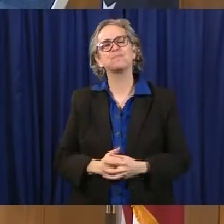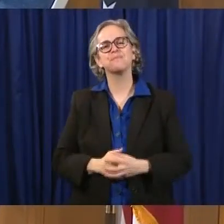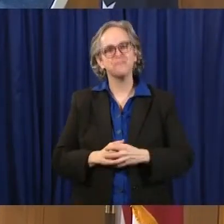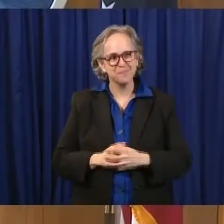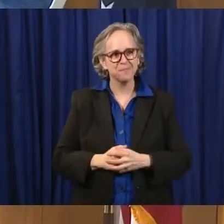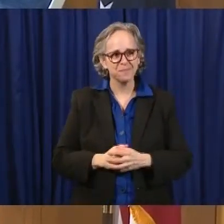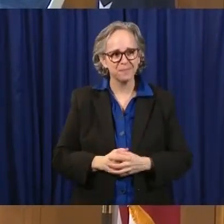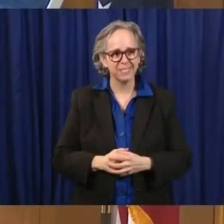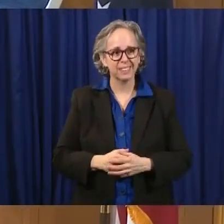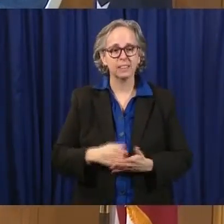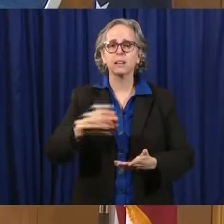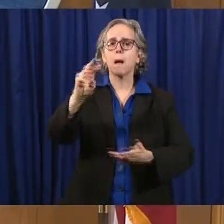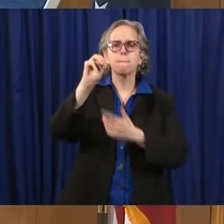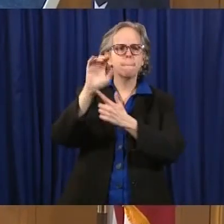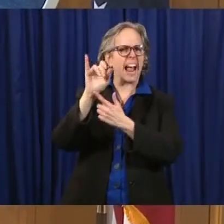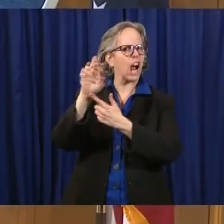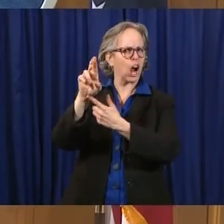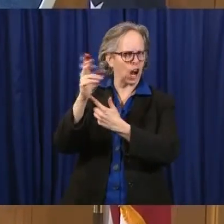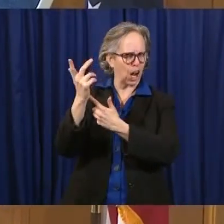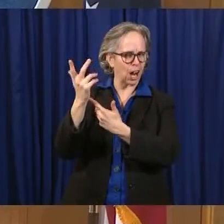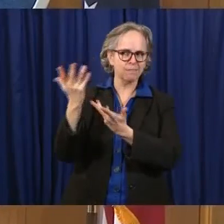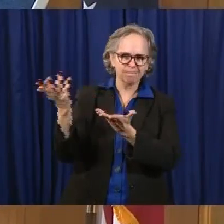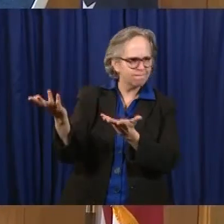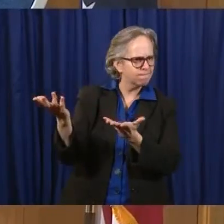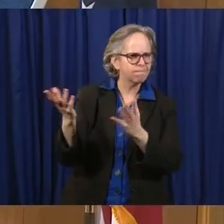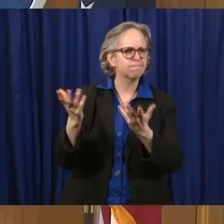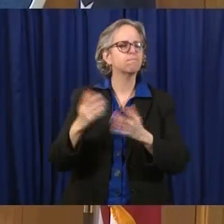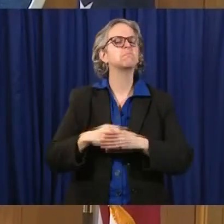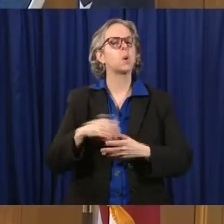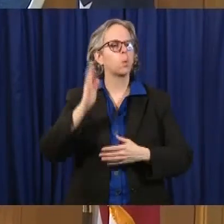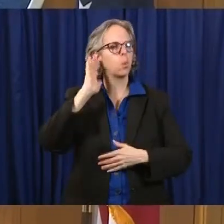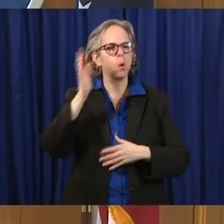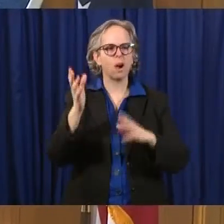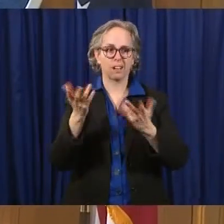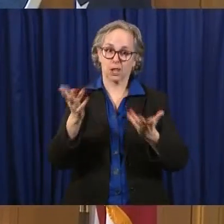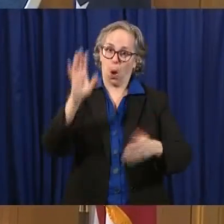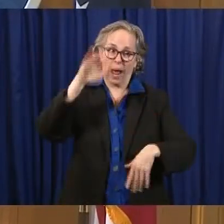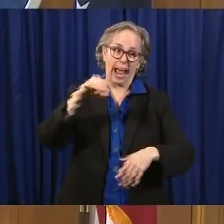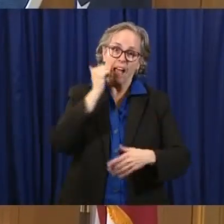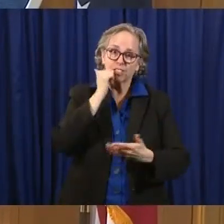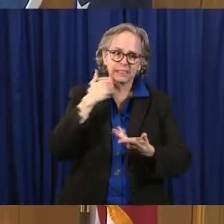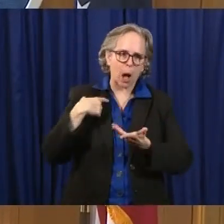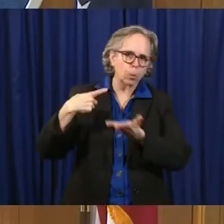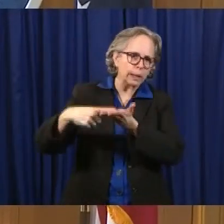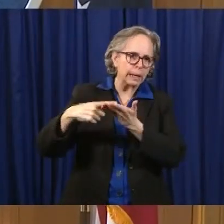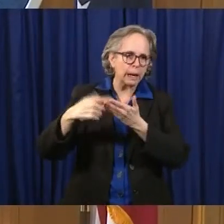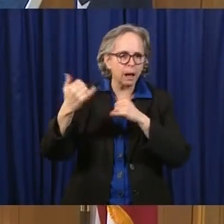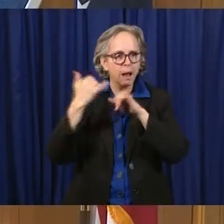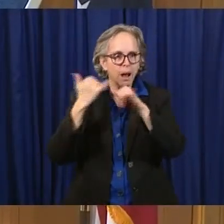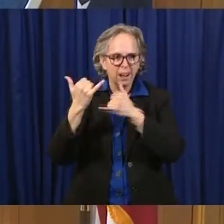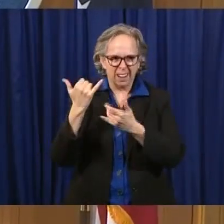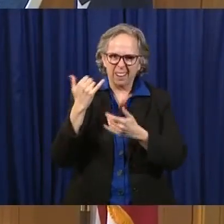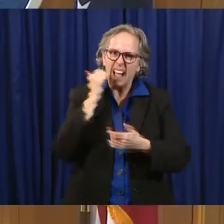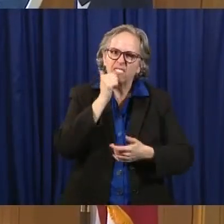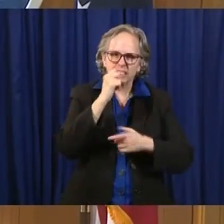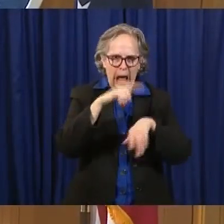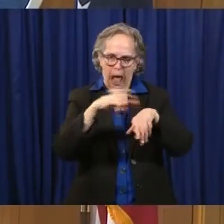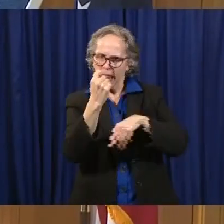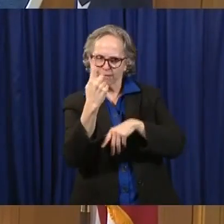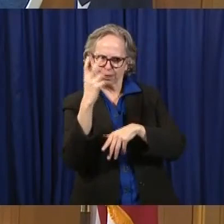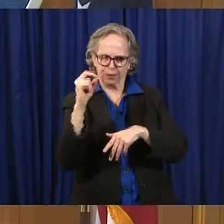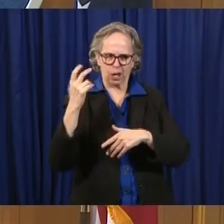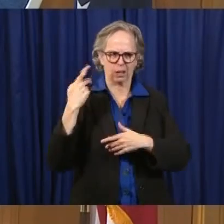mayor is in our call every day at 11:30, where we talk to many of the